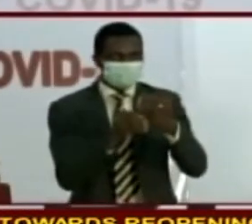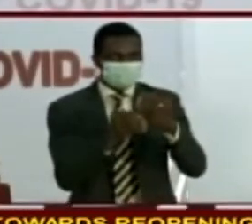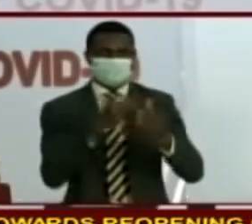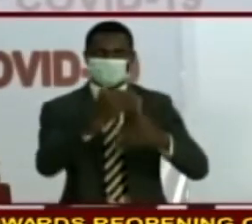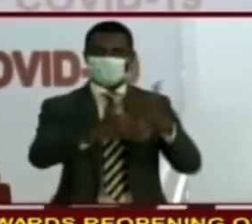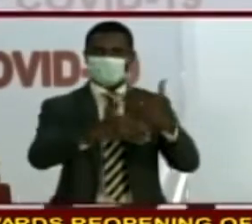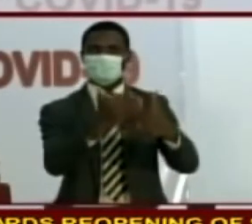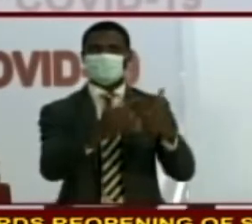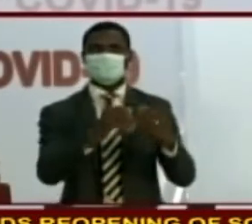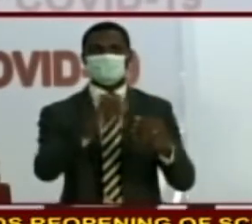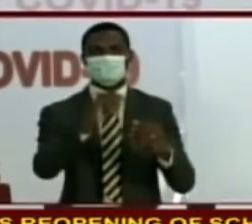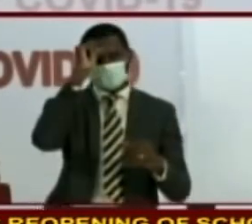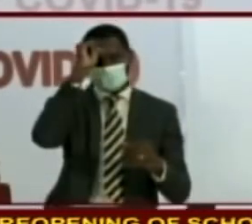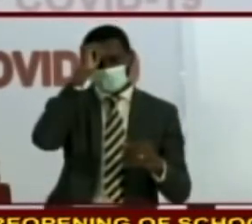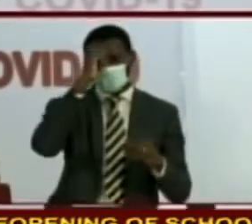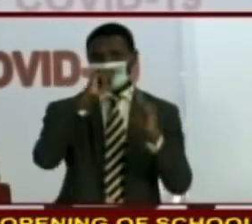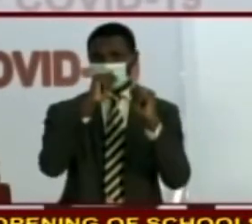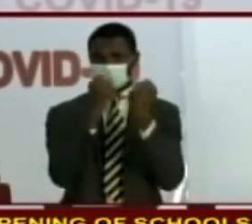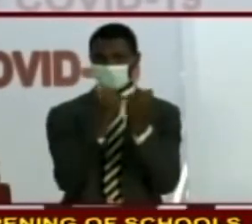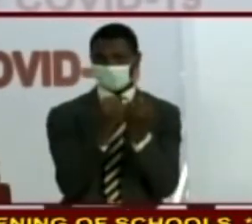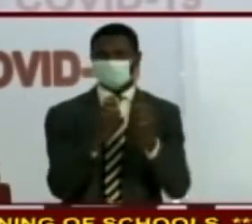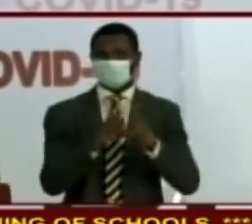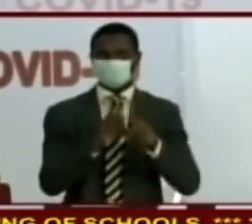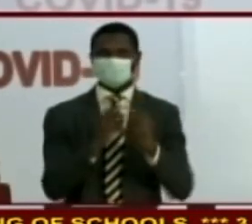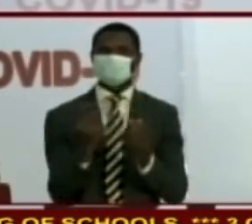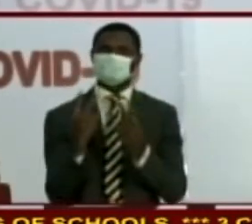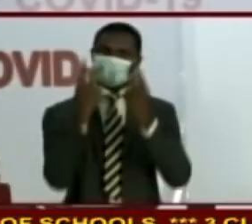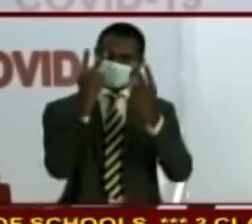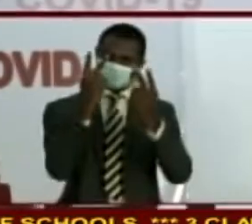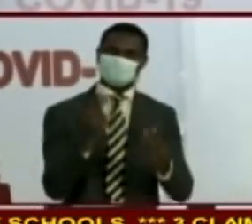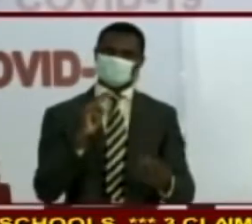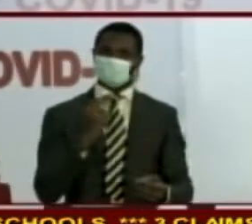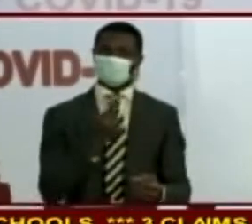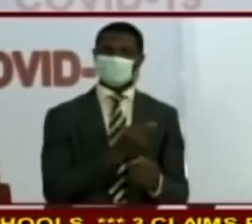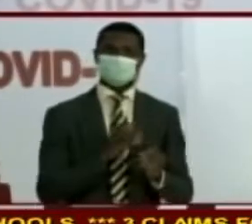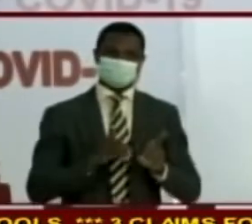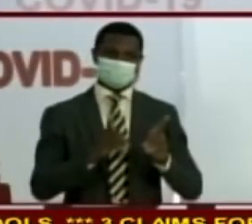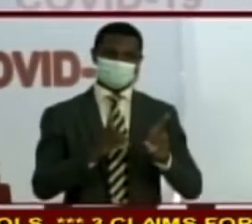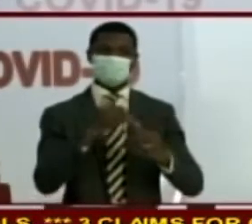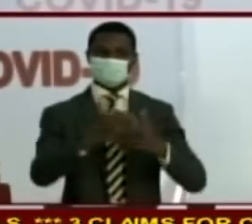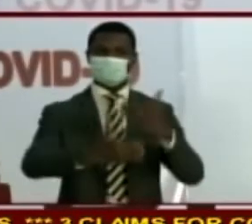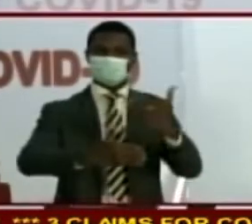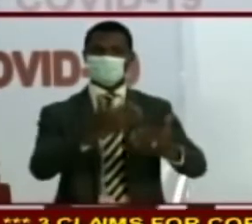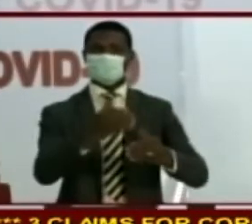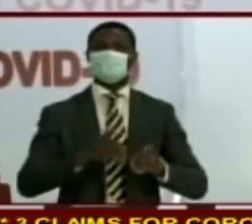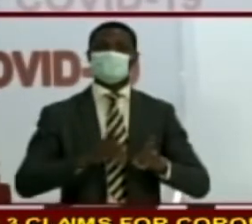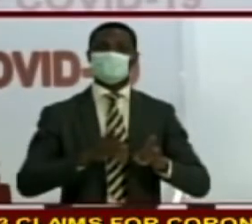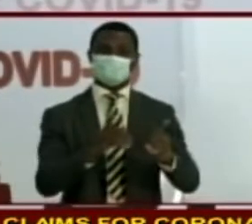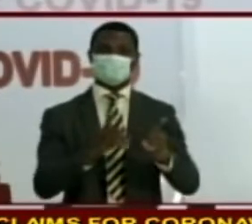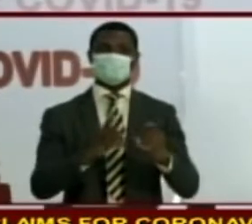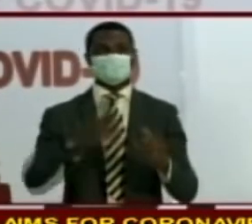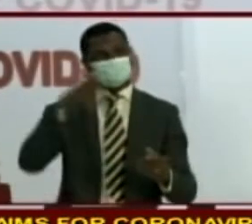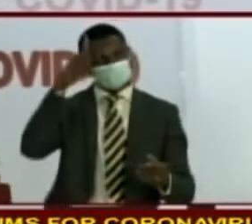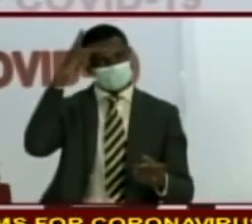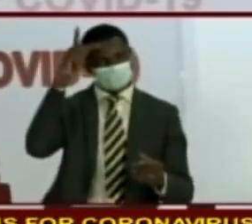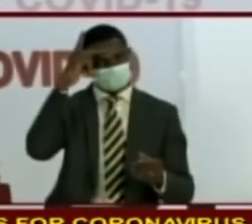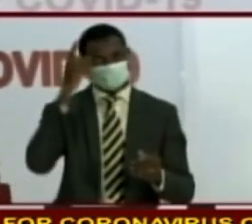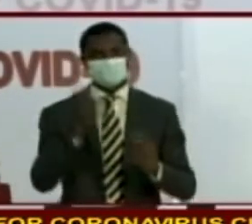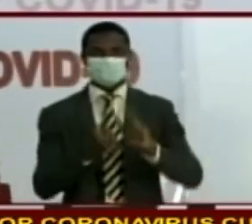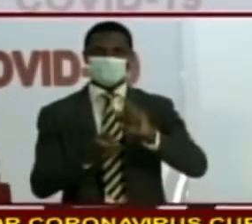they met with in India came and visited us during the processes of the National Political Reform Conference that was